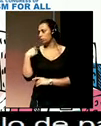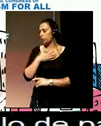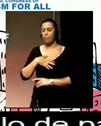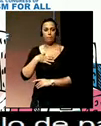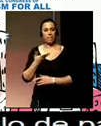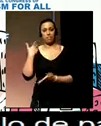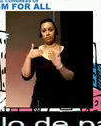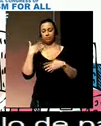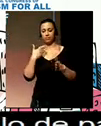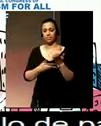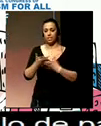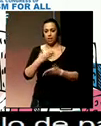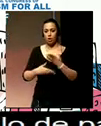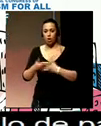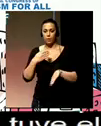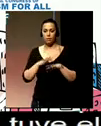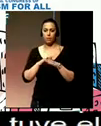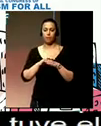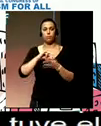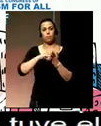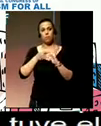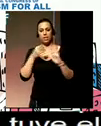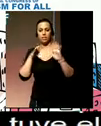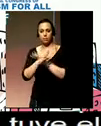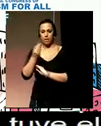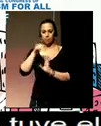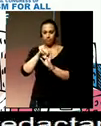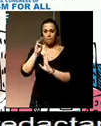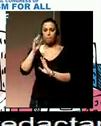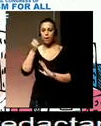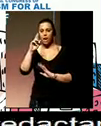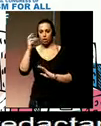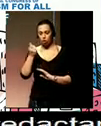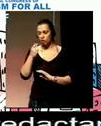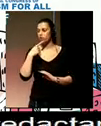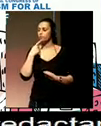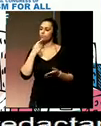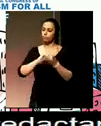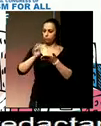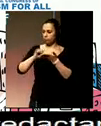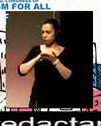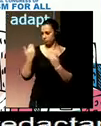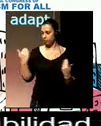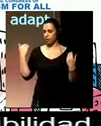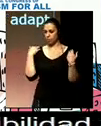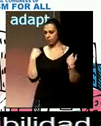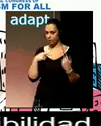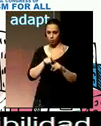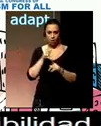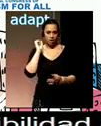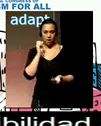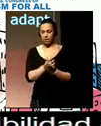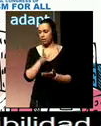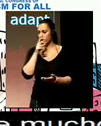in Spain. I have collaborated to adapt the accessibility plans. It was a challenge because many of